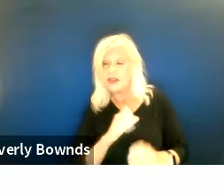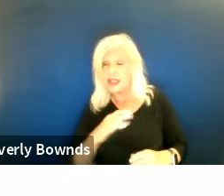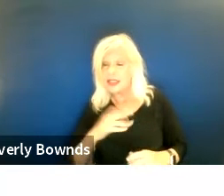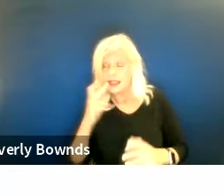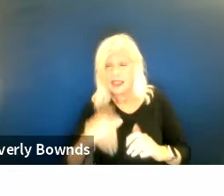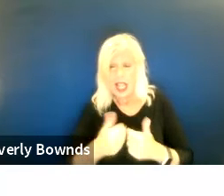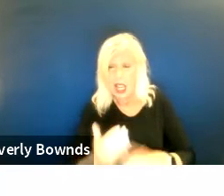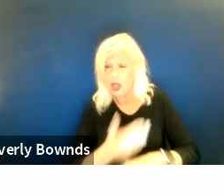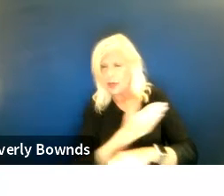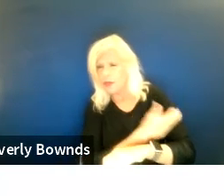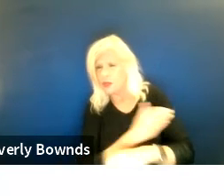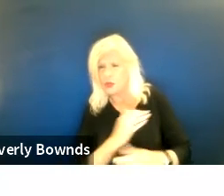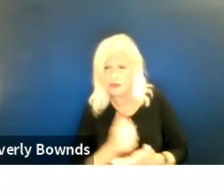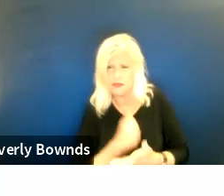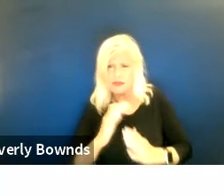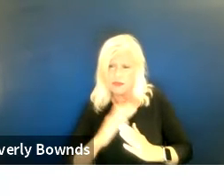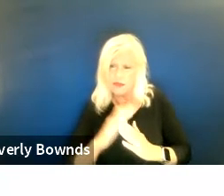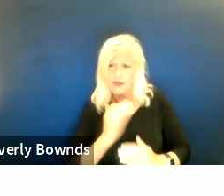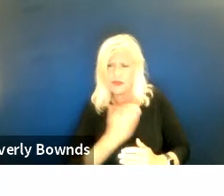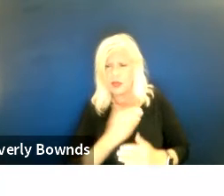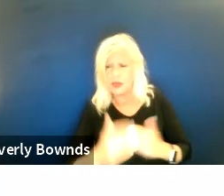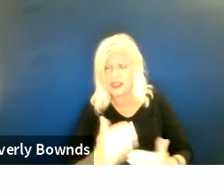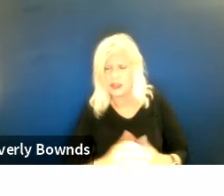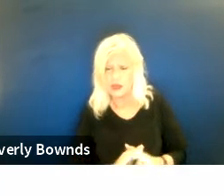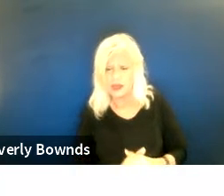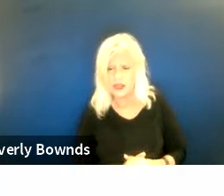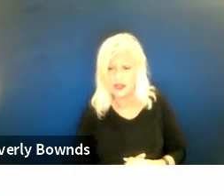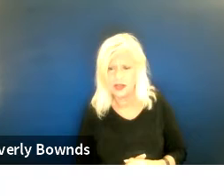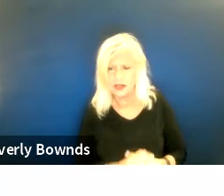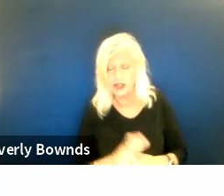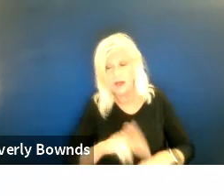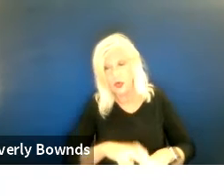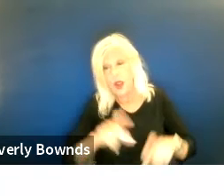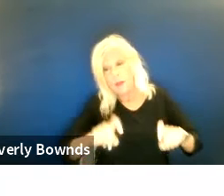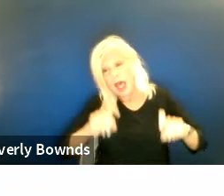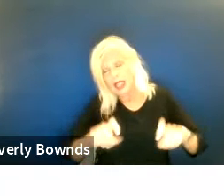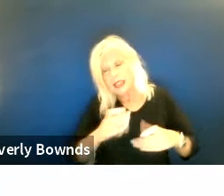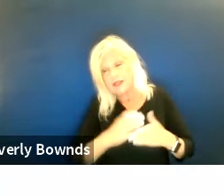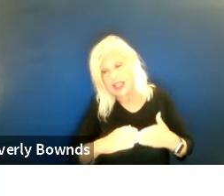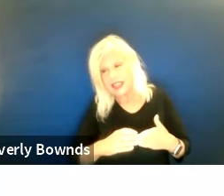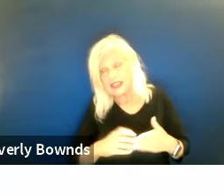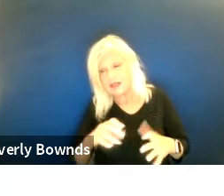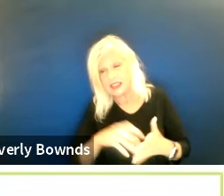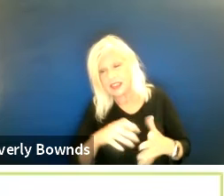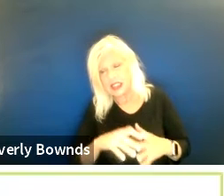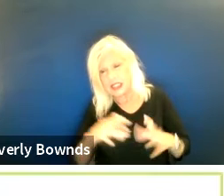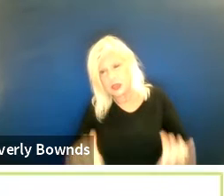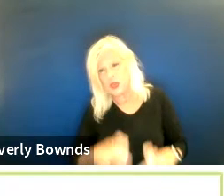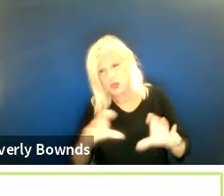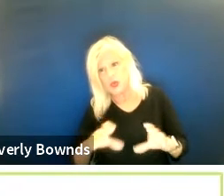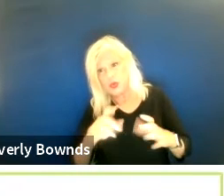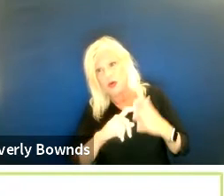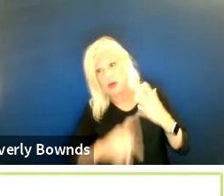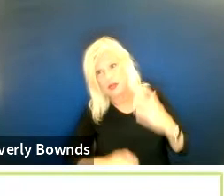optimize our procedures post the pilot phase of the study. So here are some quick